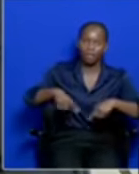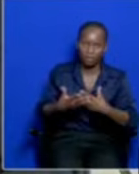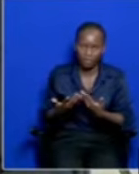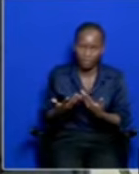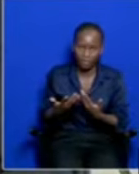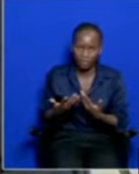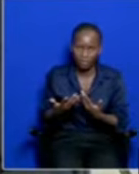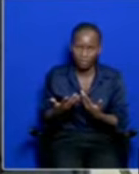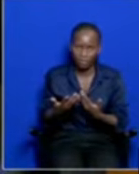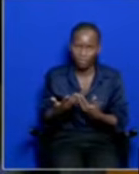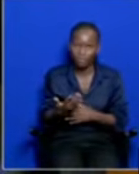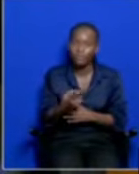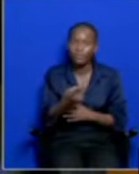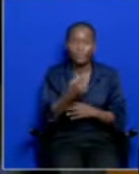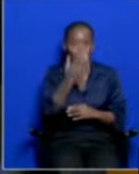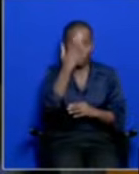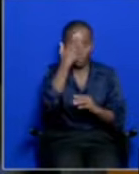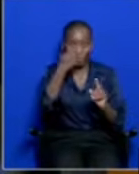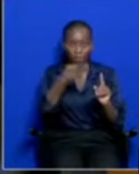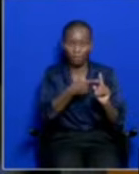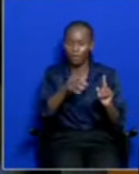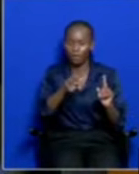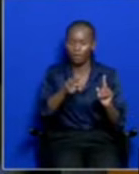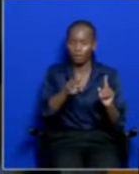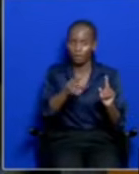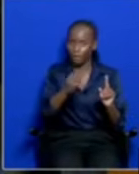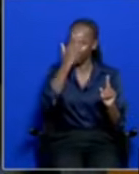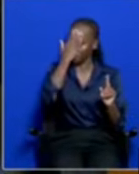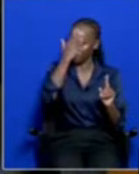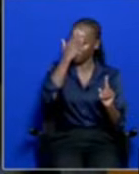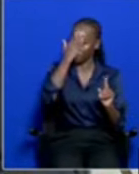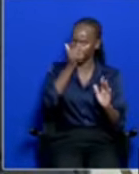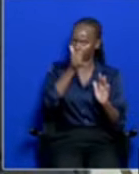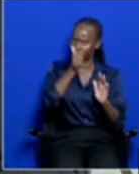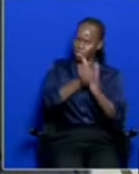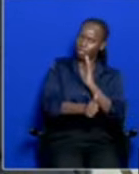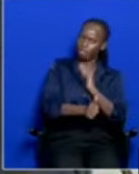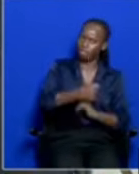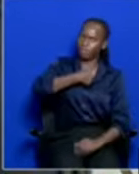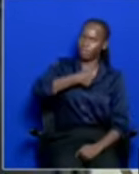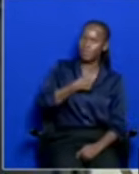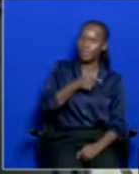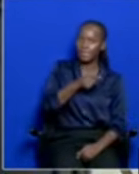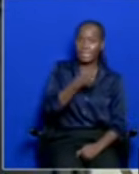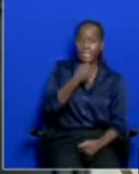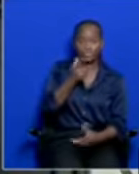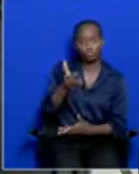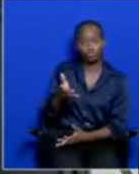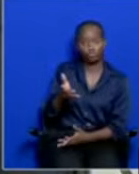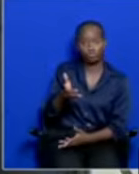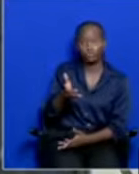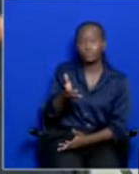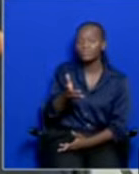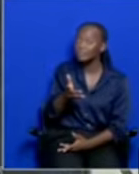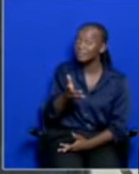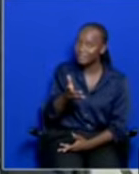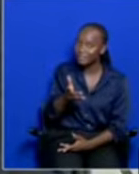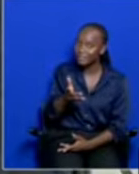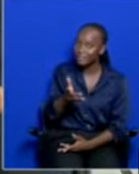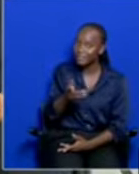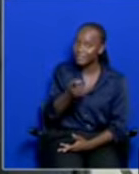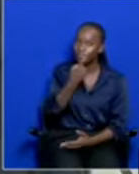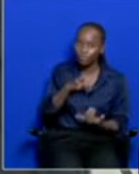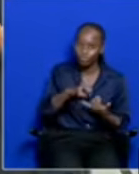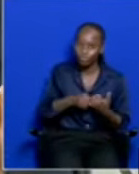you know the police, they will kill me. Then I don't want to be in that position. So I'm trying to show him that there